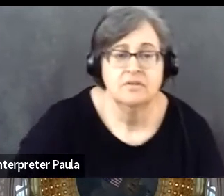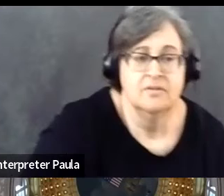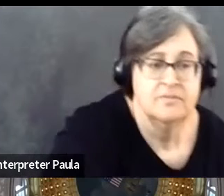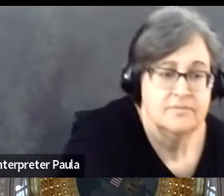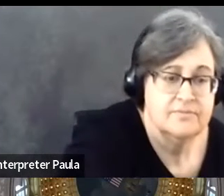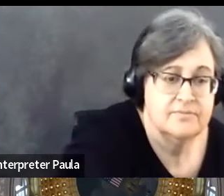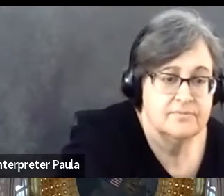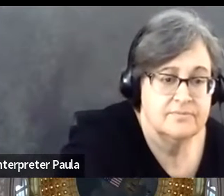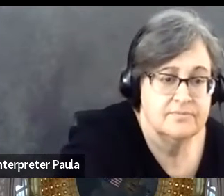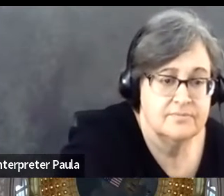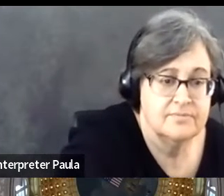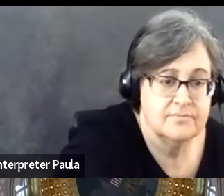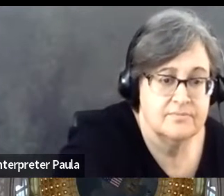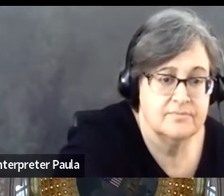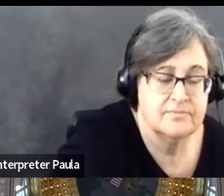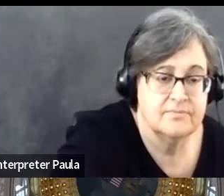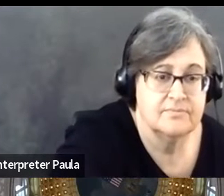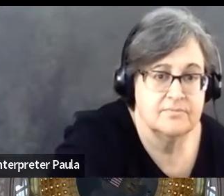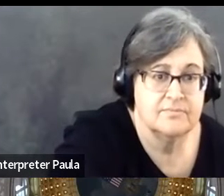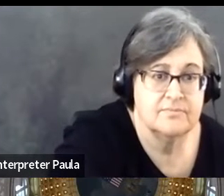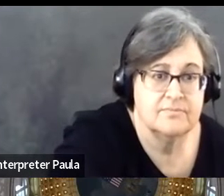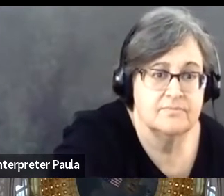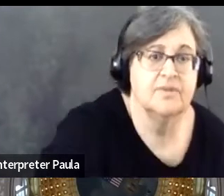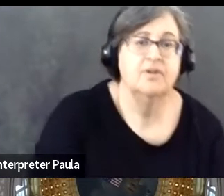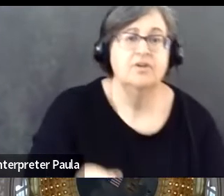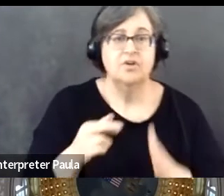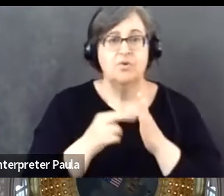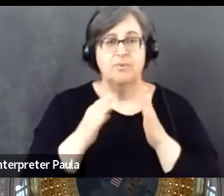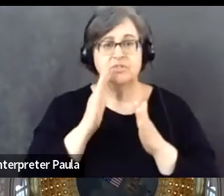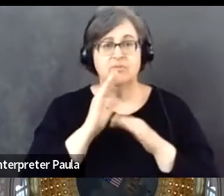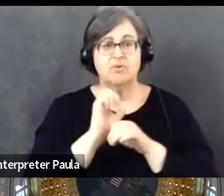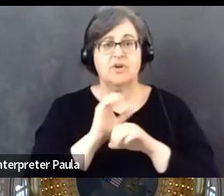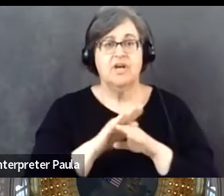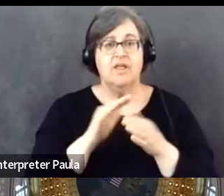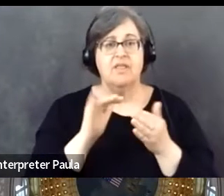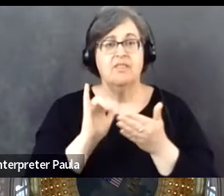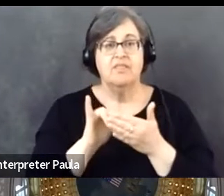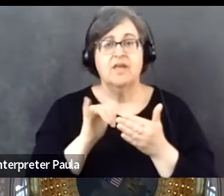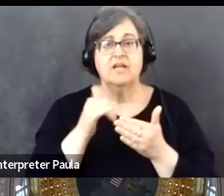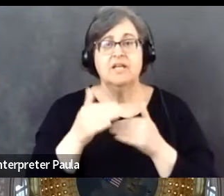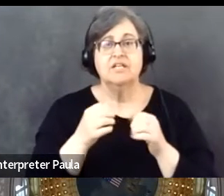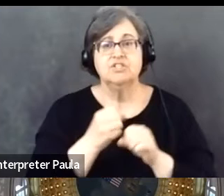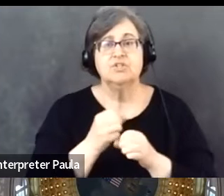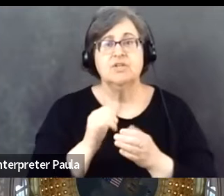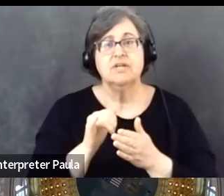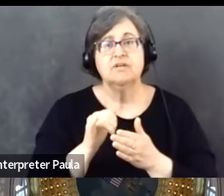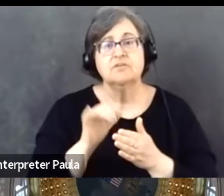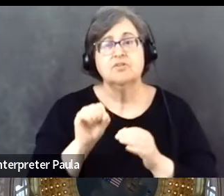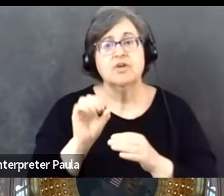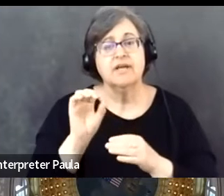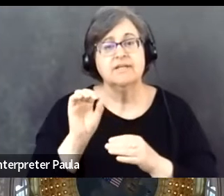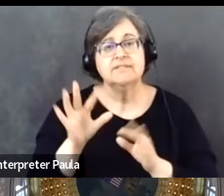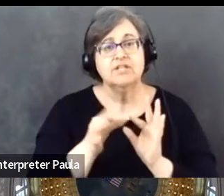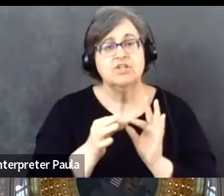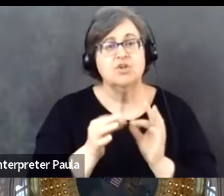Representative Shannon Lundgren will be working on that again next year. See, that's somebody you might send a note to,